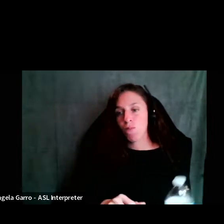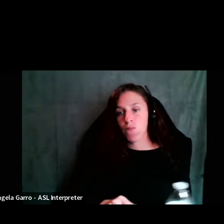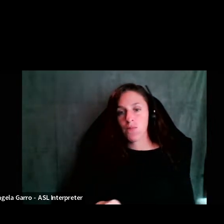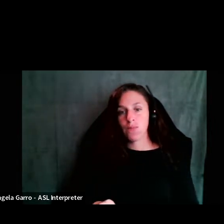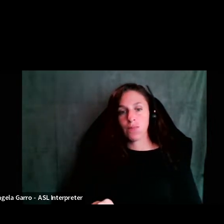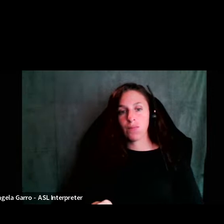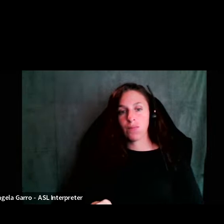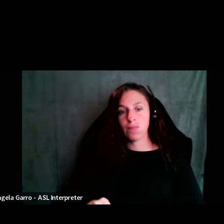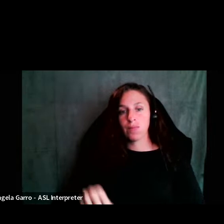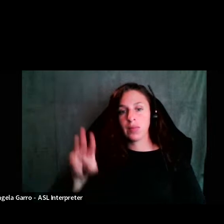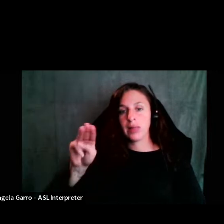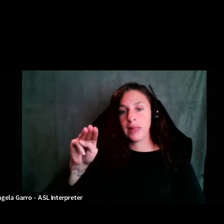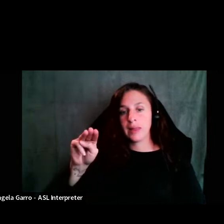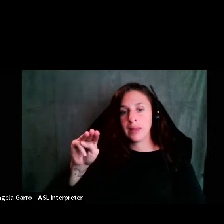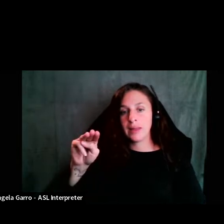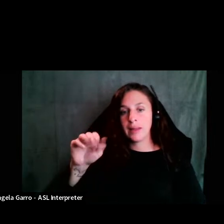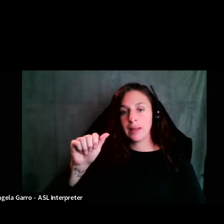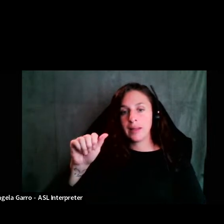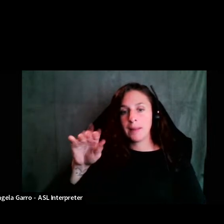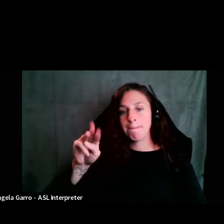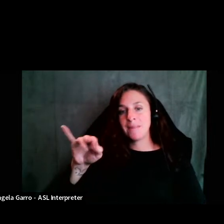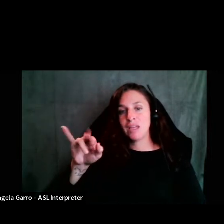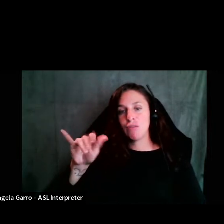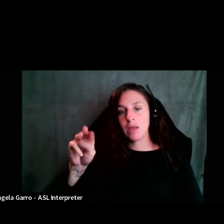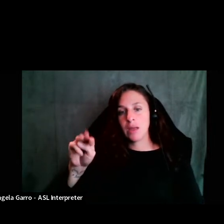Miriam Jalil, you can unmute and begin.